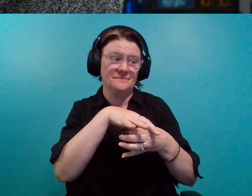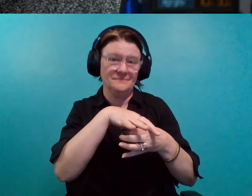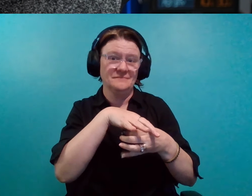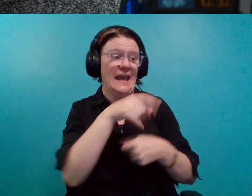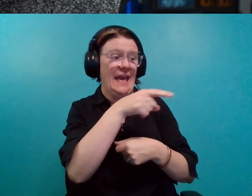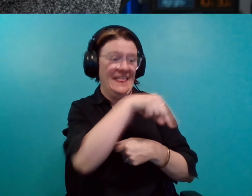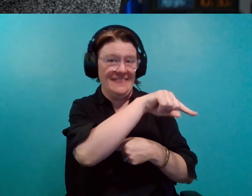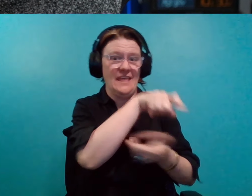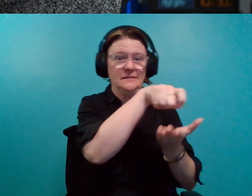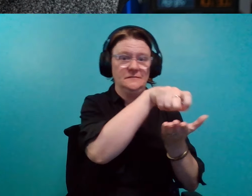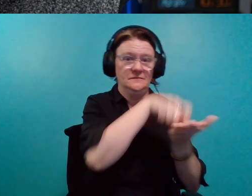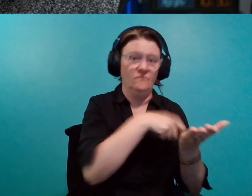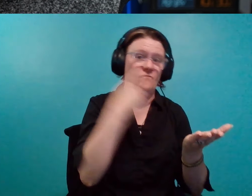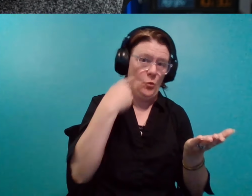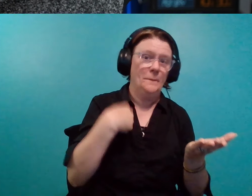someone